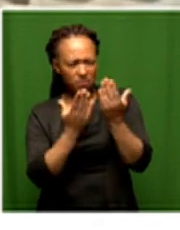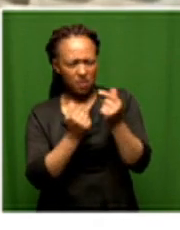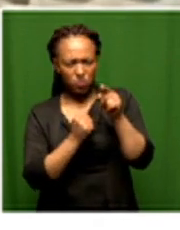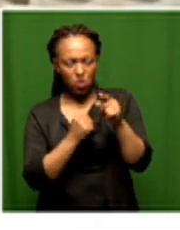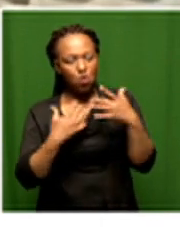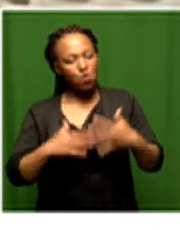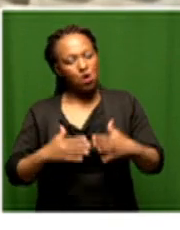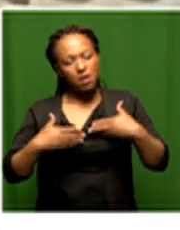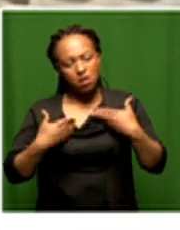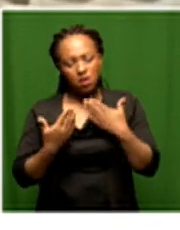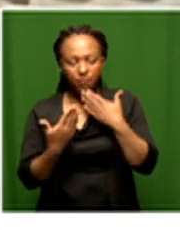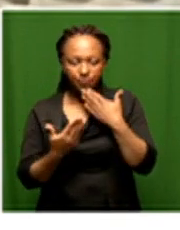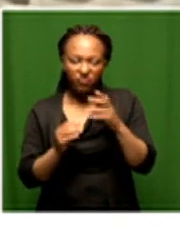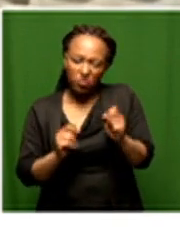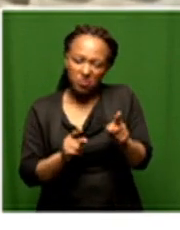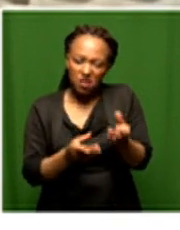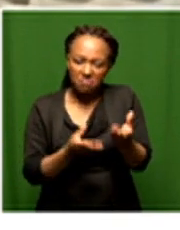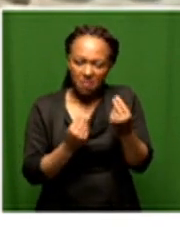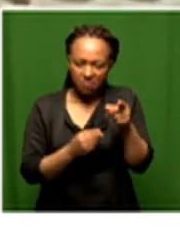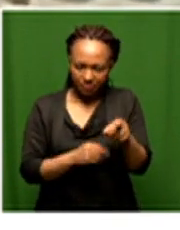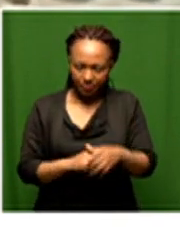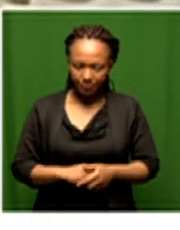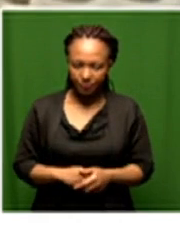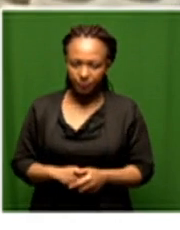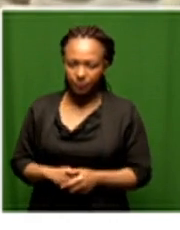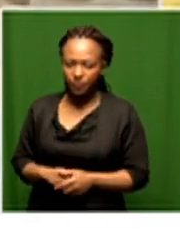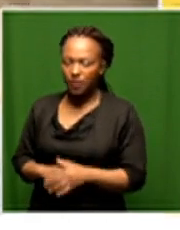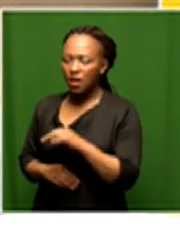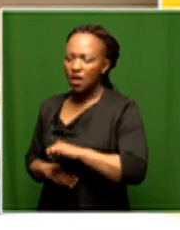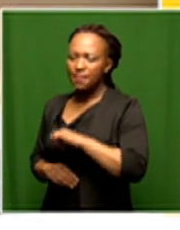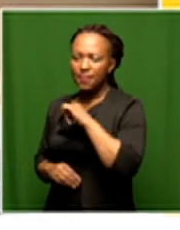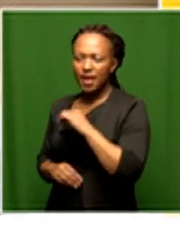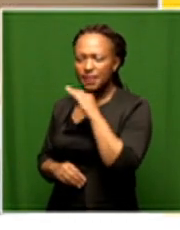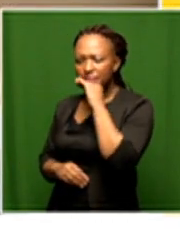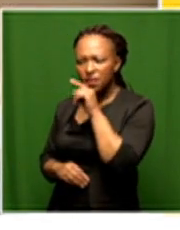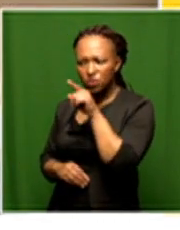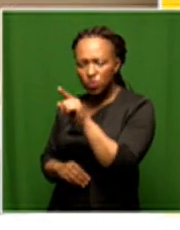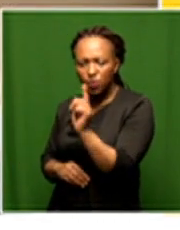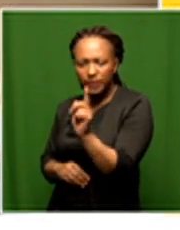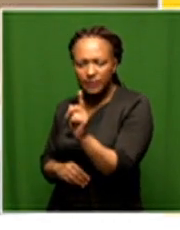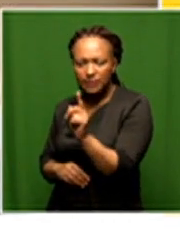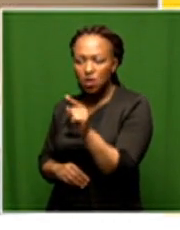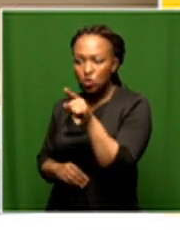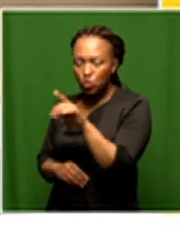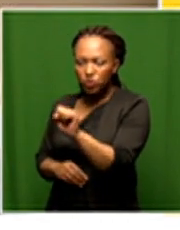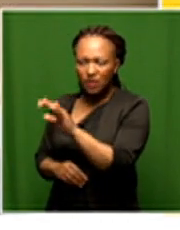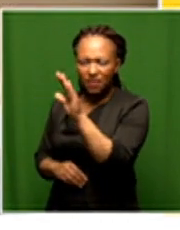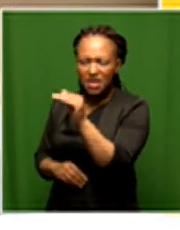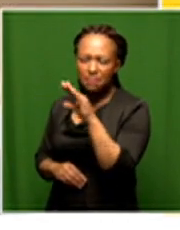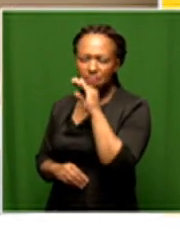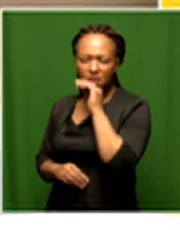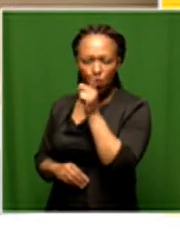I'm just grateful for the opportunity. So what does pride mean to you? What does it mean to be a South African, and how do